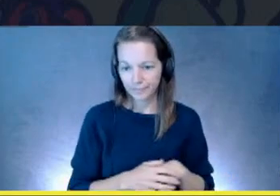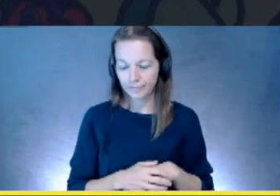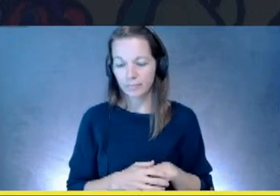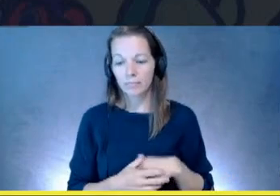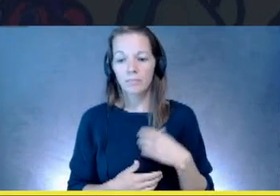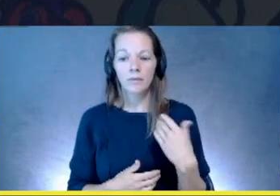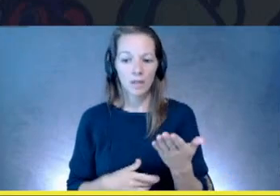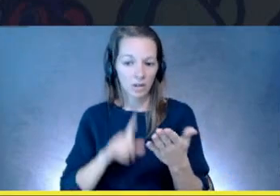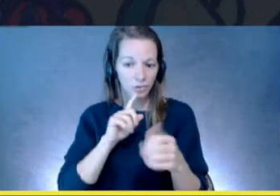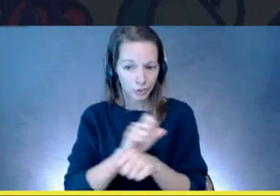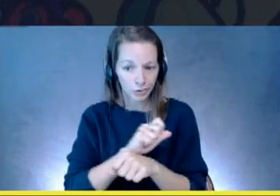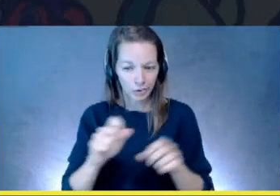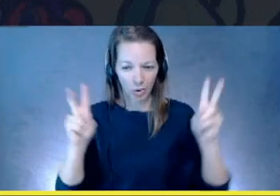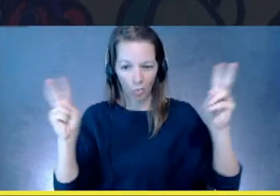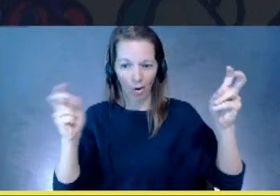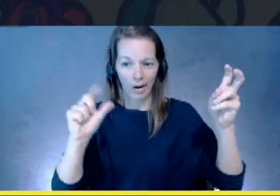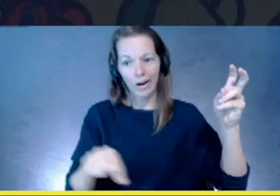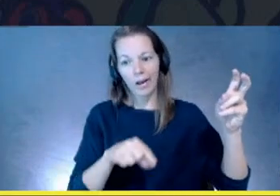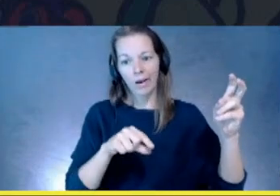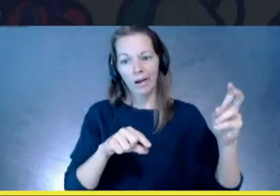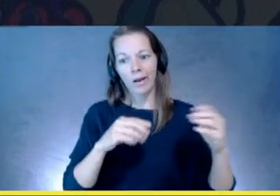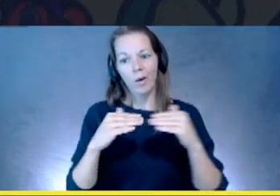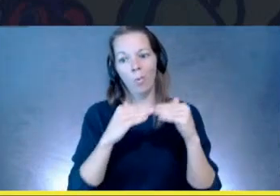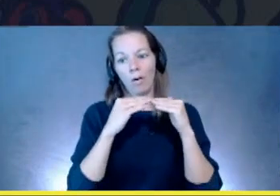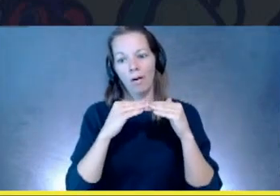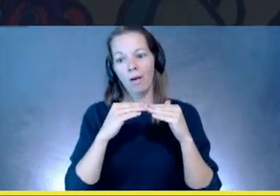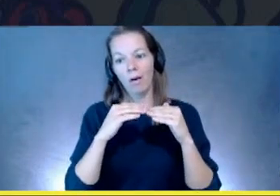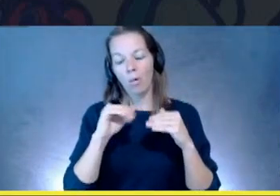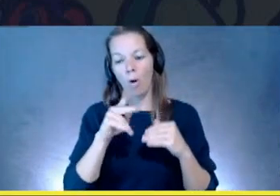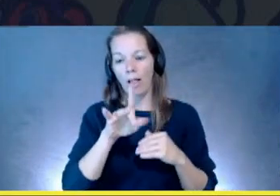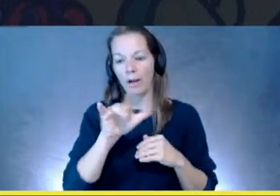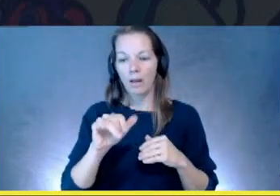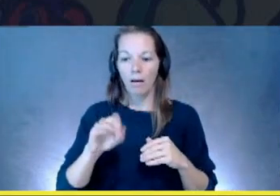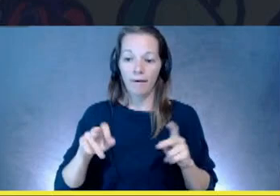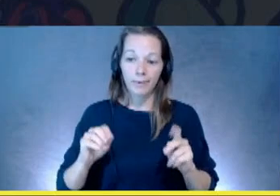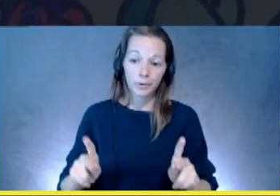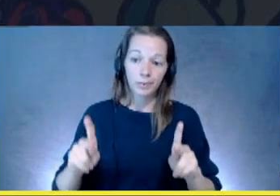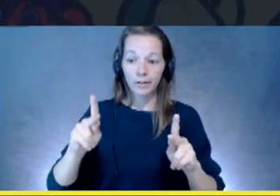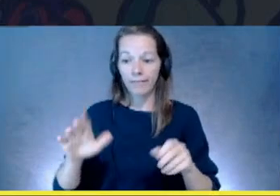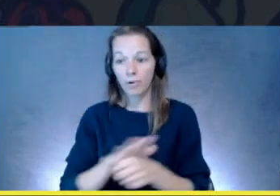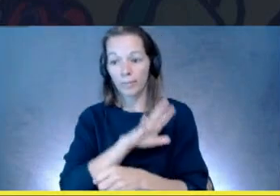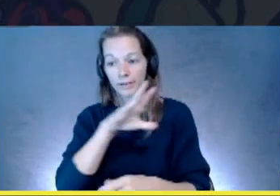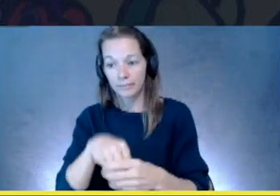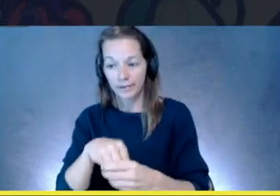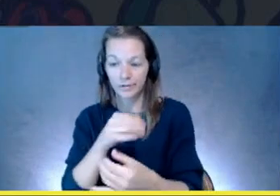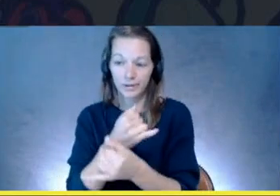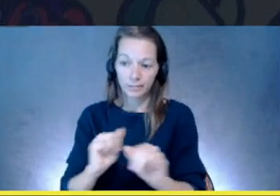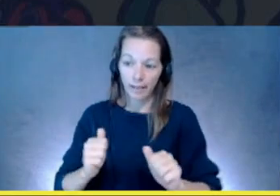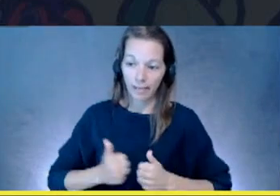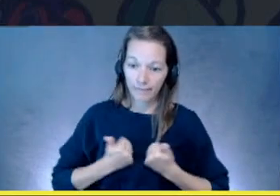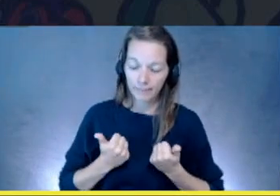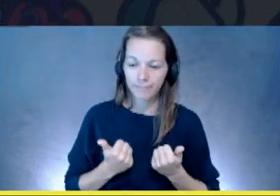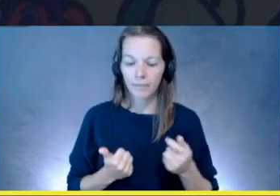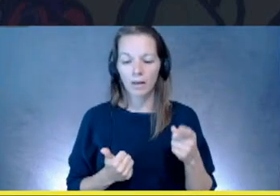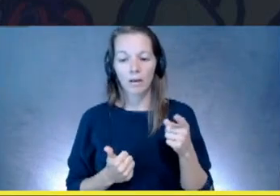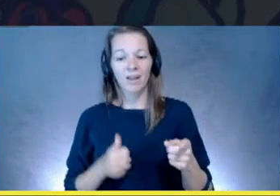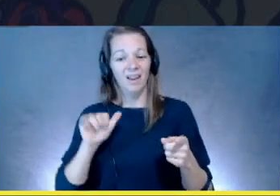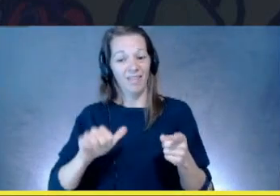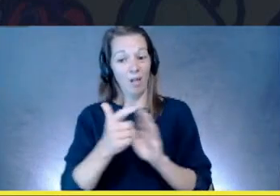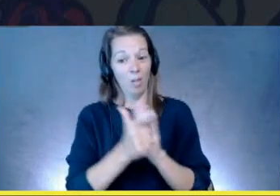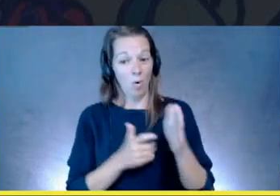assure, quote, equality of opportunity, full participation, and independent living. In Olmstead, the context was